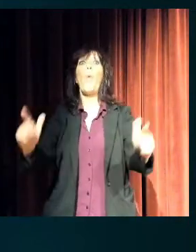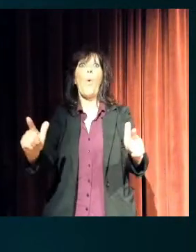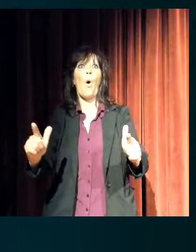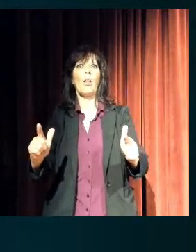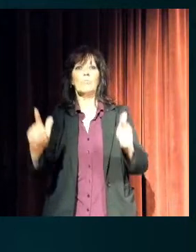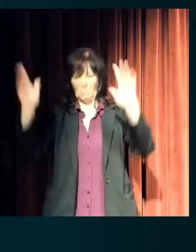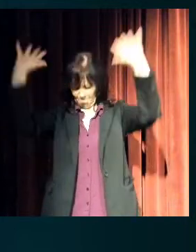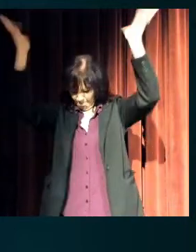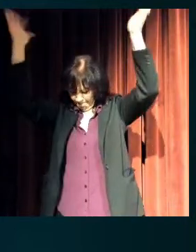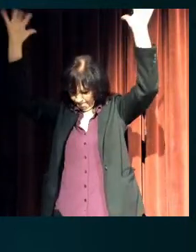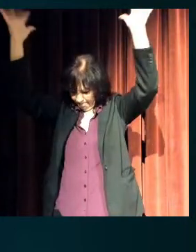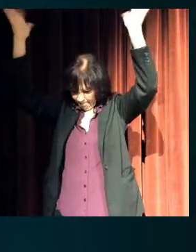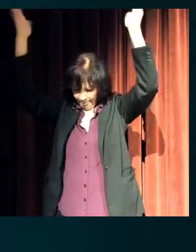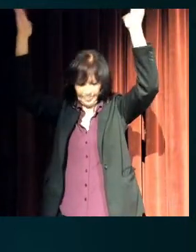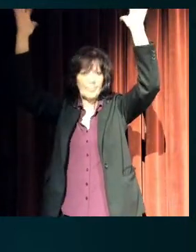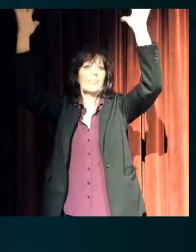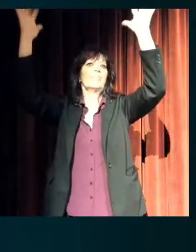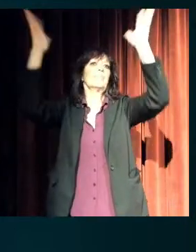could see